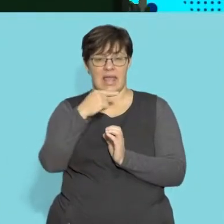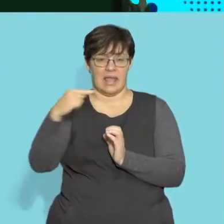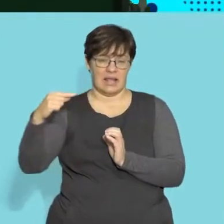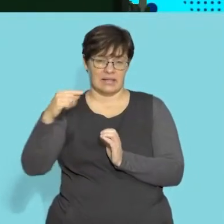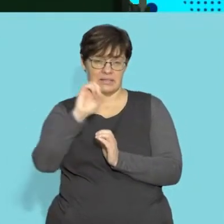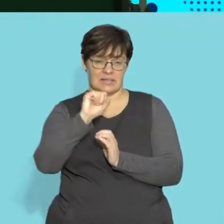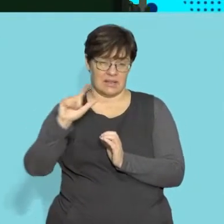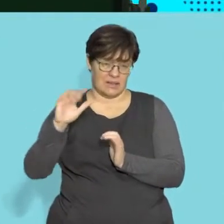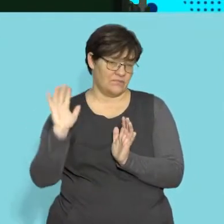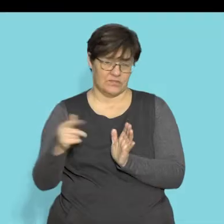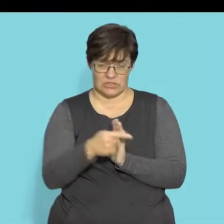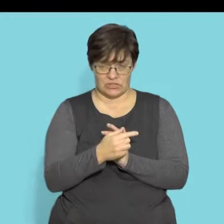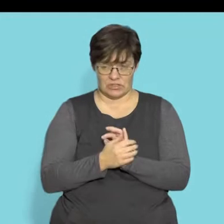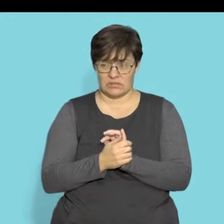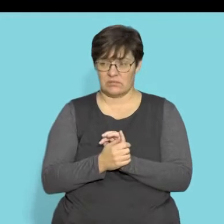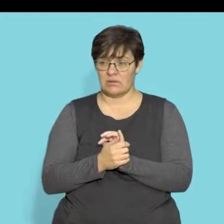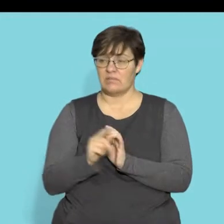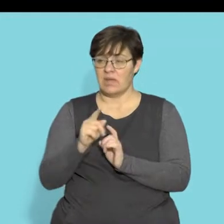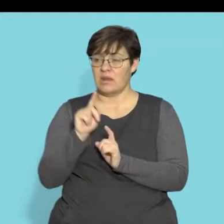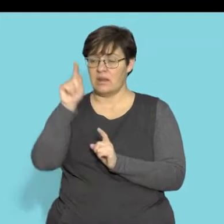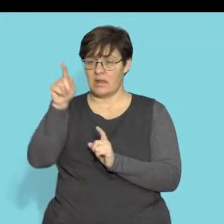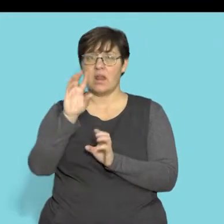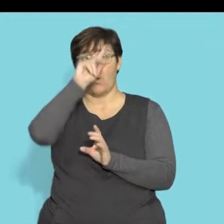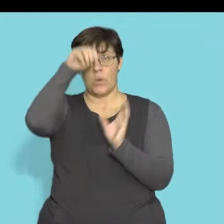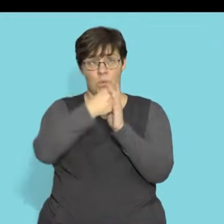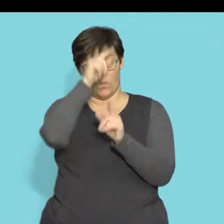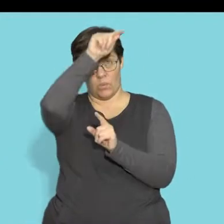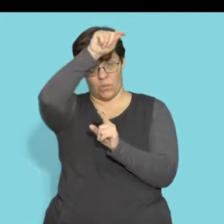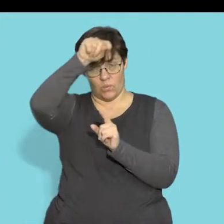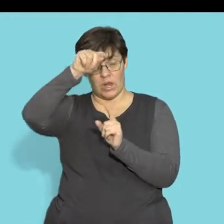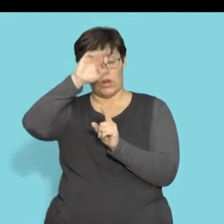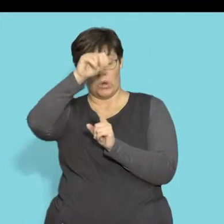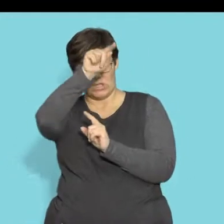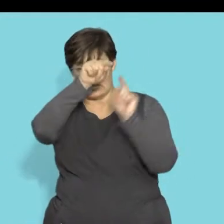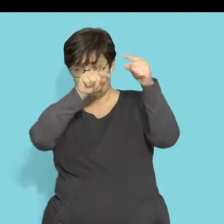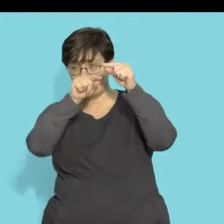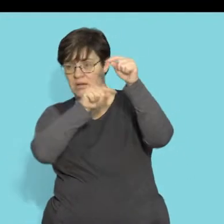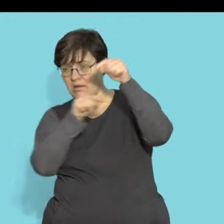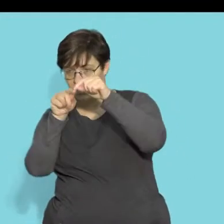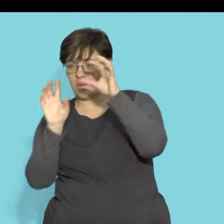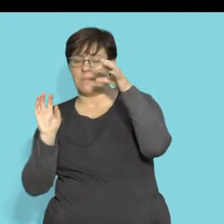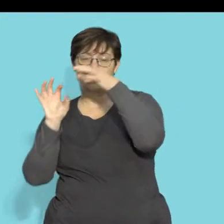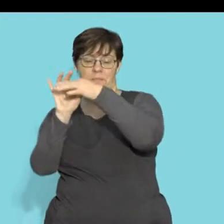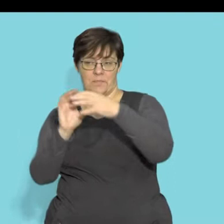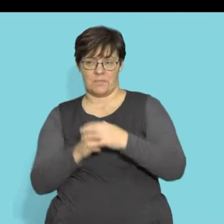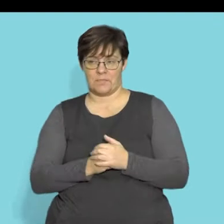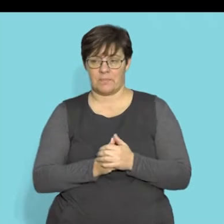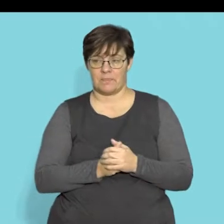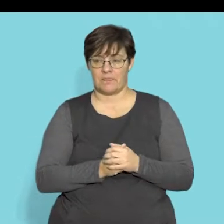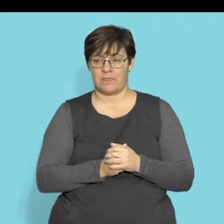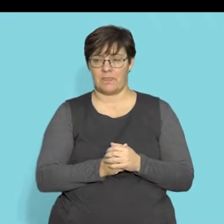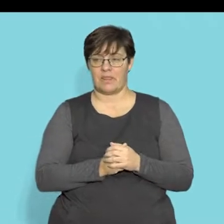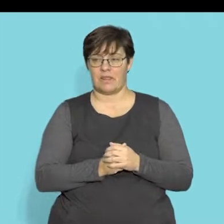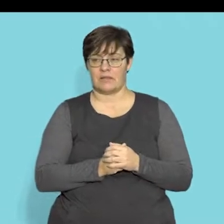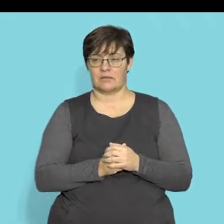cell. Into that outer membrane, the nucleus of that donor somatic